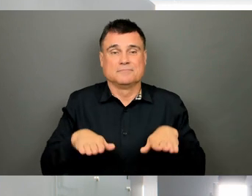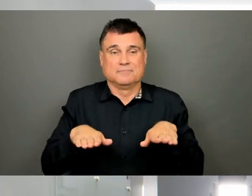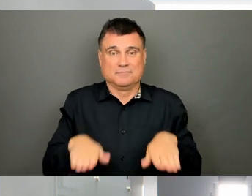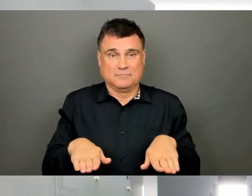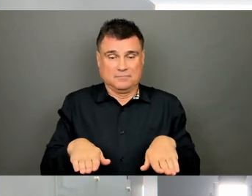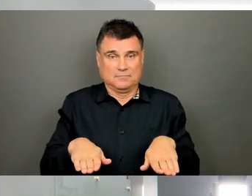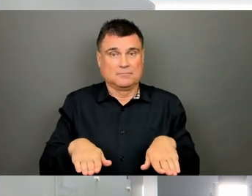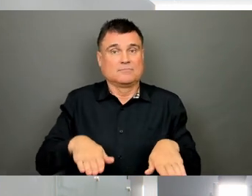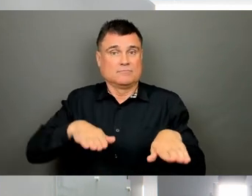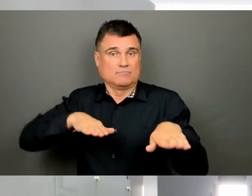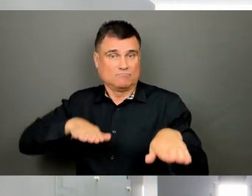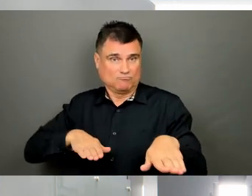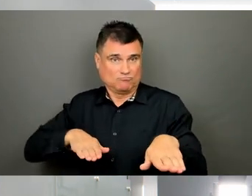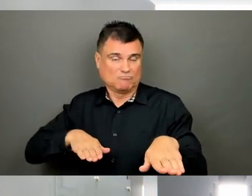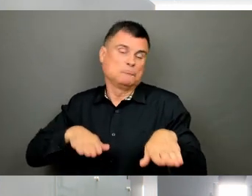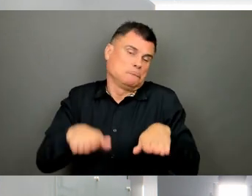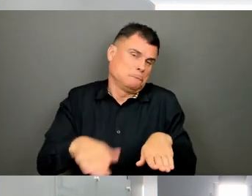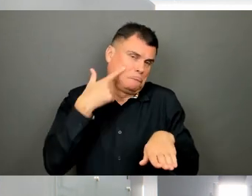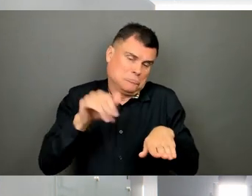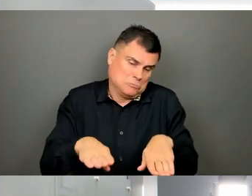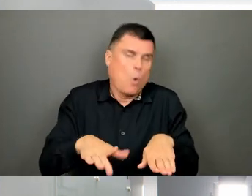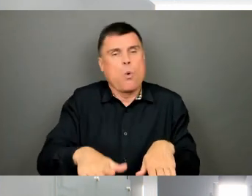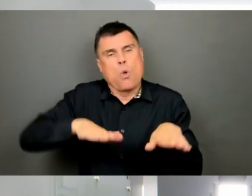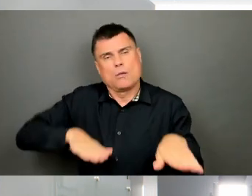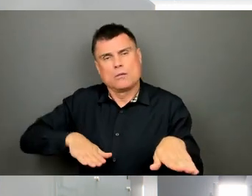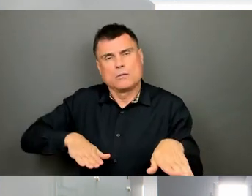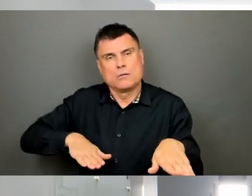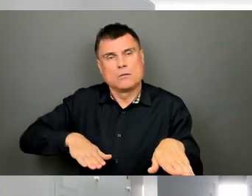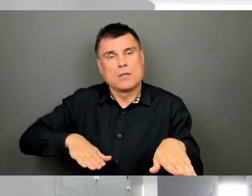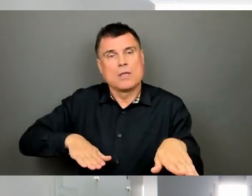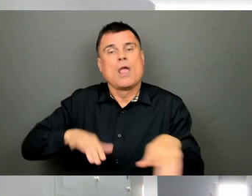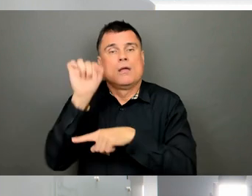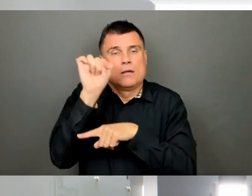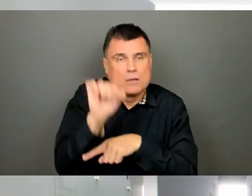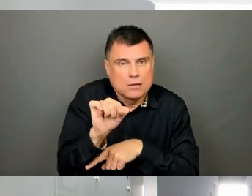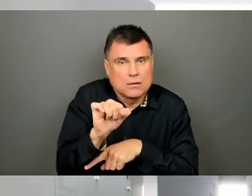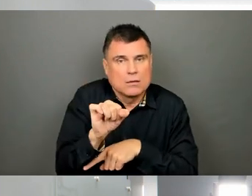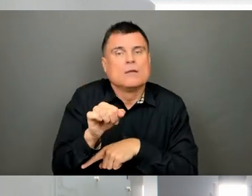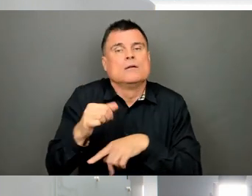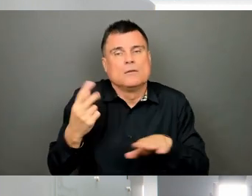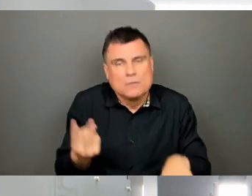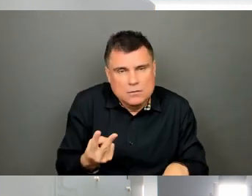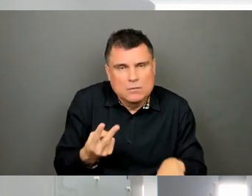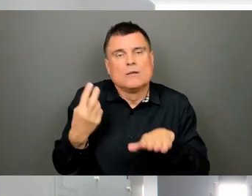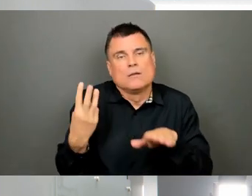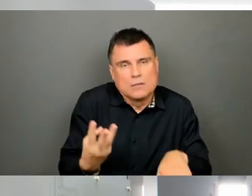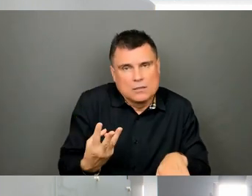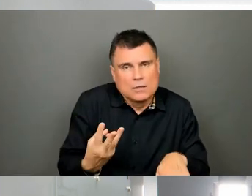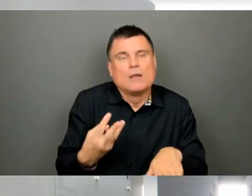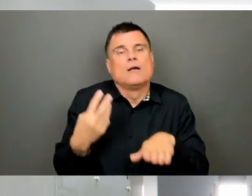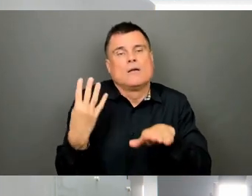All right, so whatever you prefer, leg widths apart, foot in front of the other. I'm going to choose this one. 1,